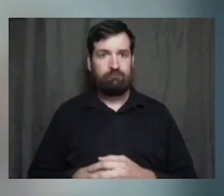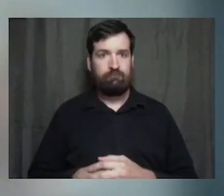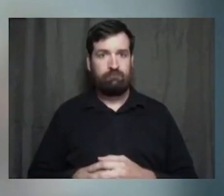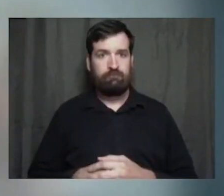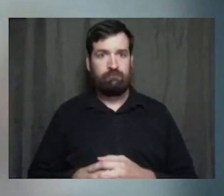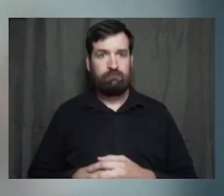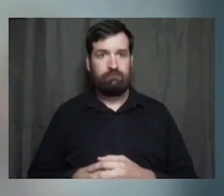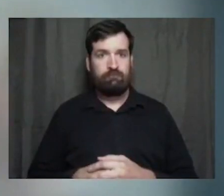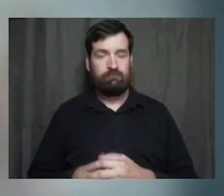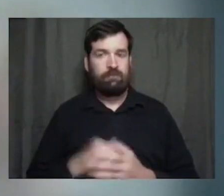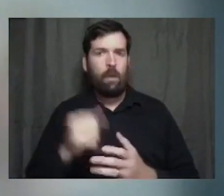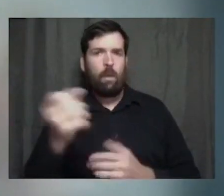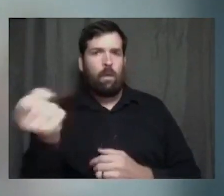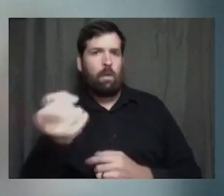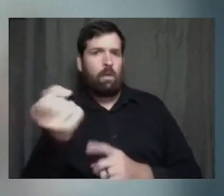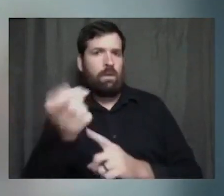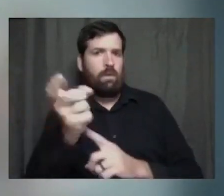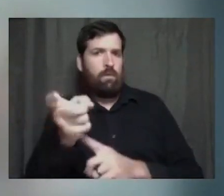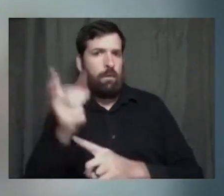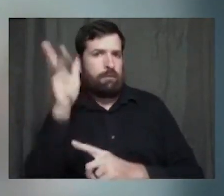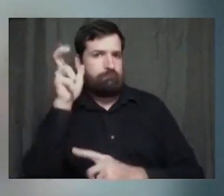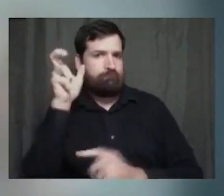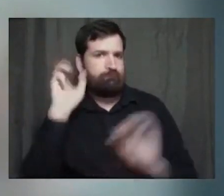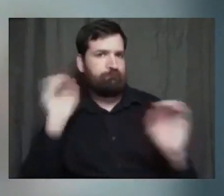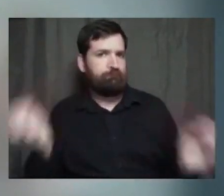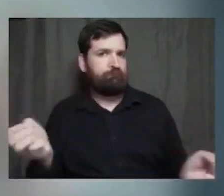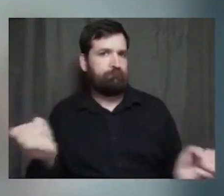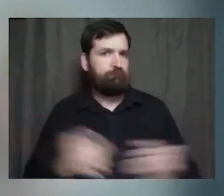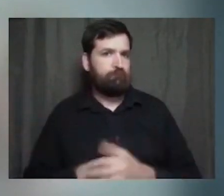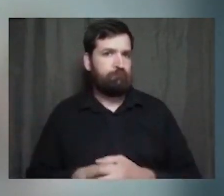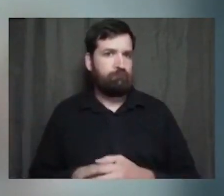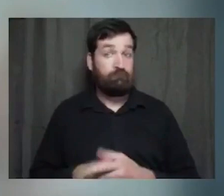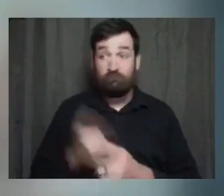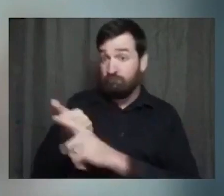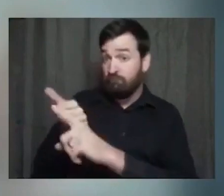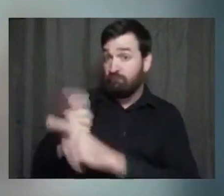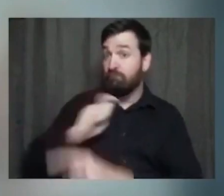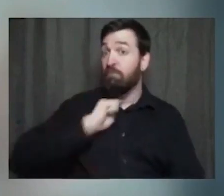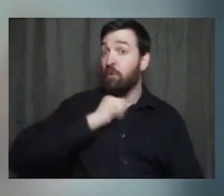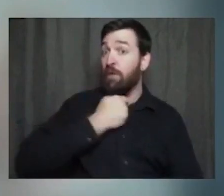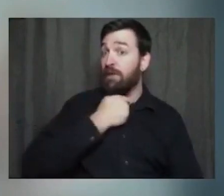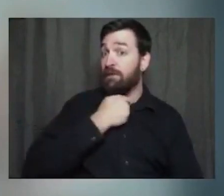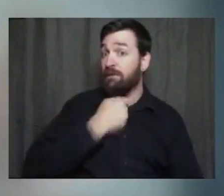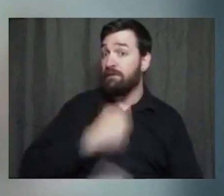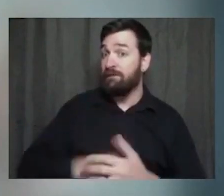Hold on just a second. Are you muted?